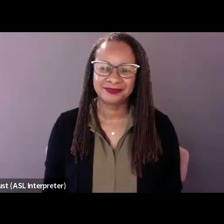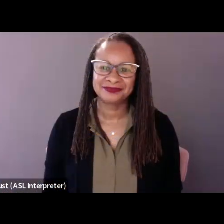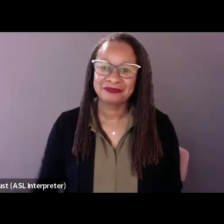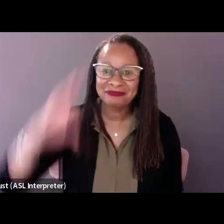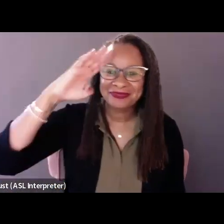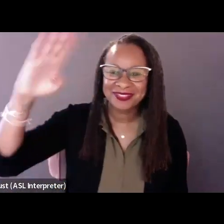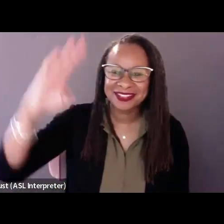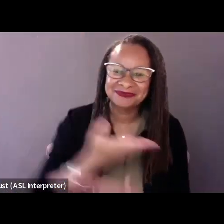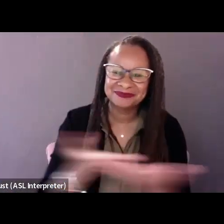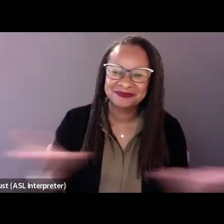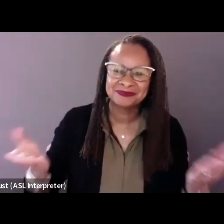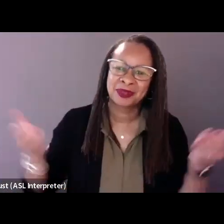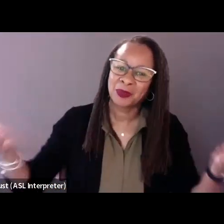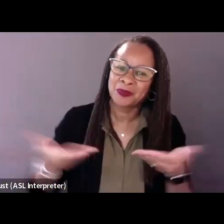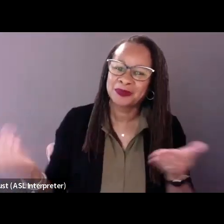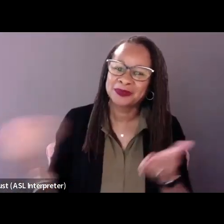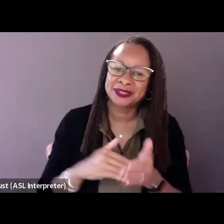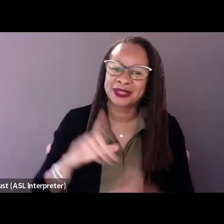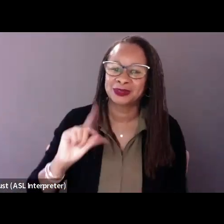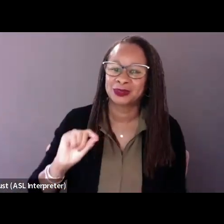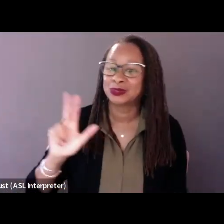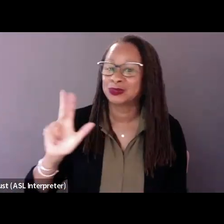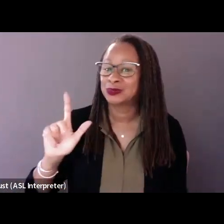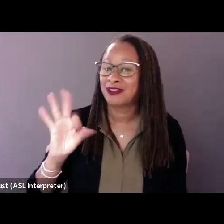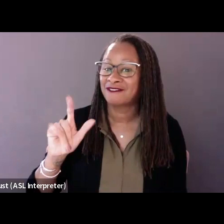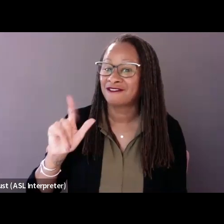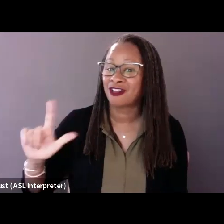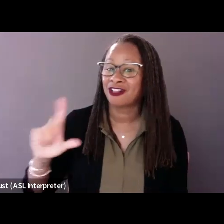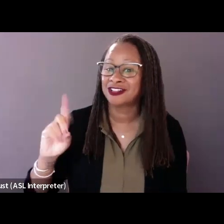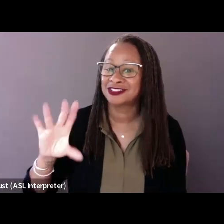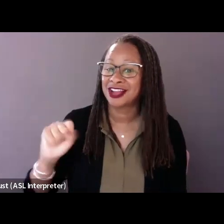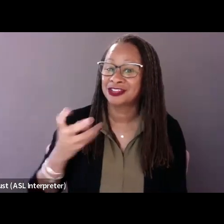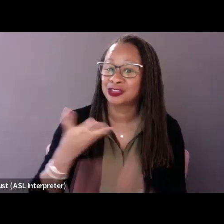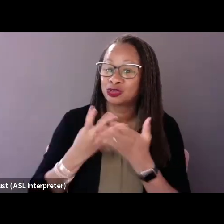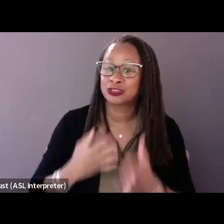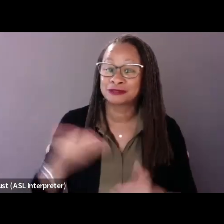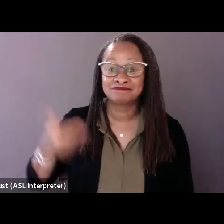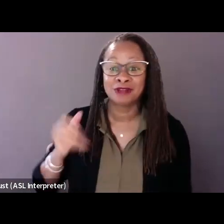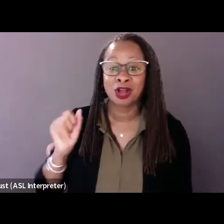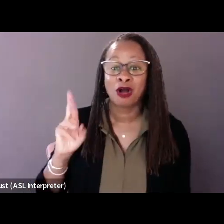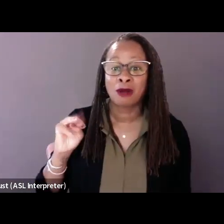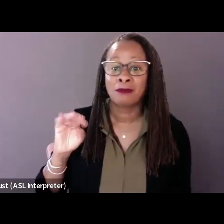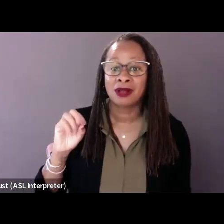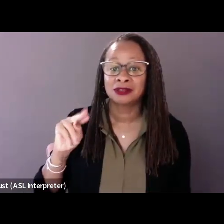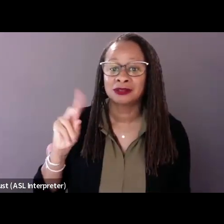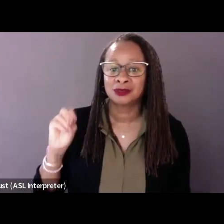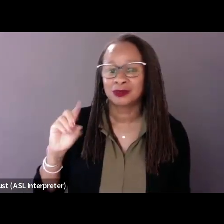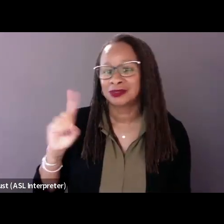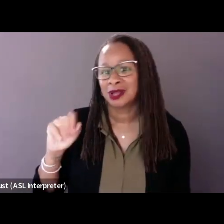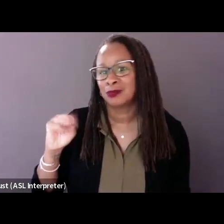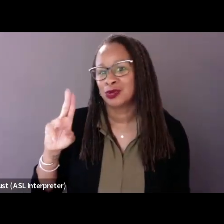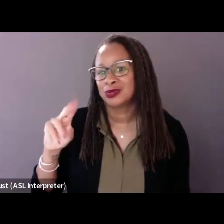Hi, everyone. Welcome to another 2023 FallDocs screening. My name is Armando Zamudio, and I'm the